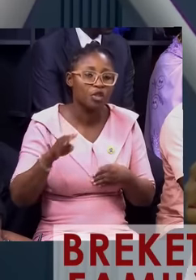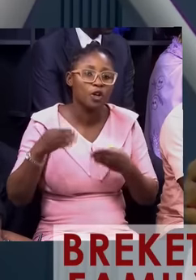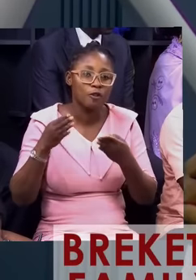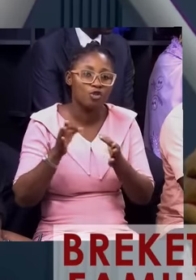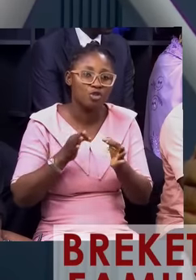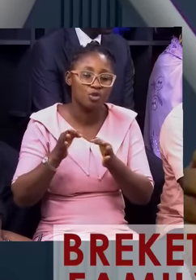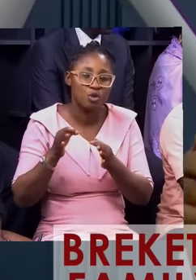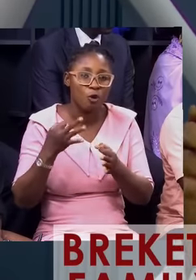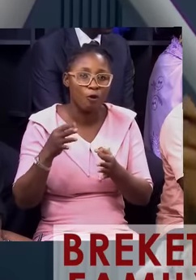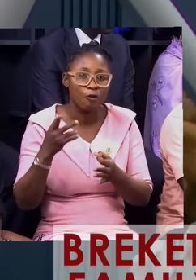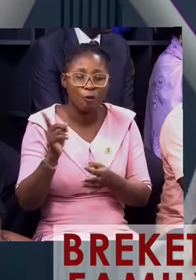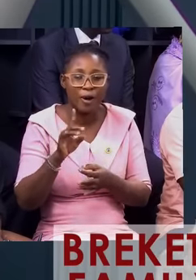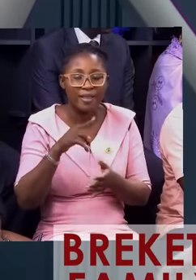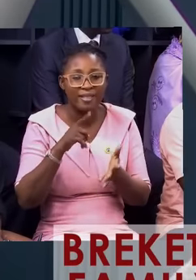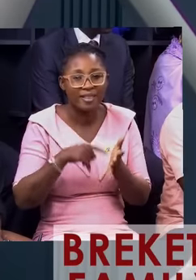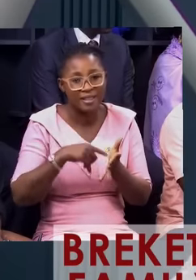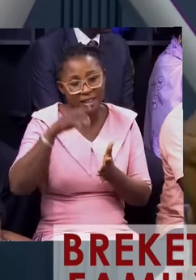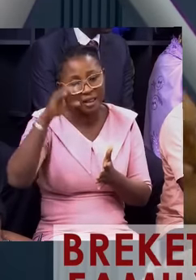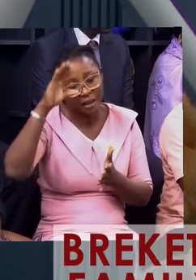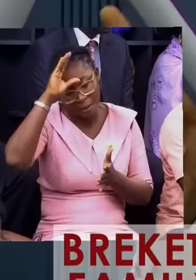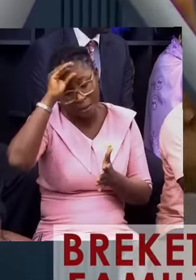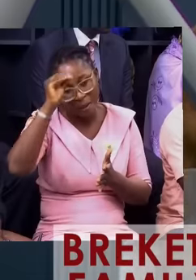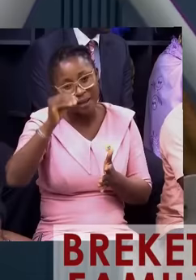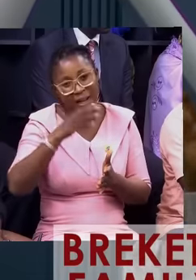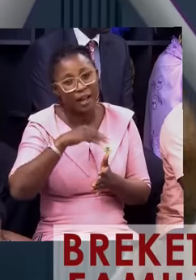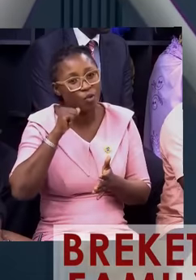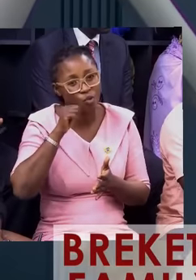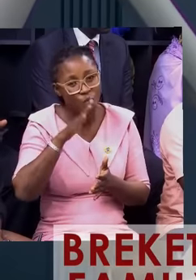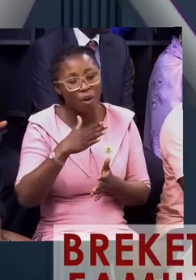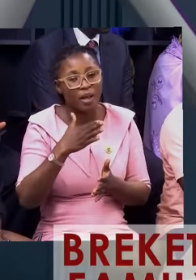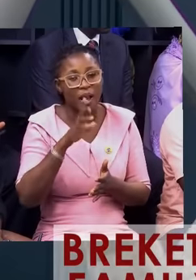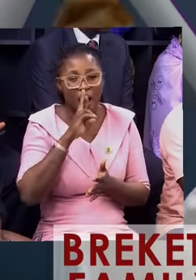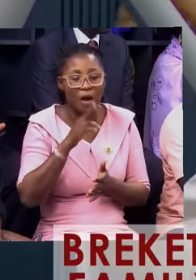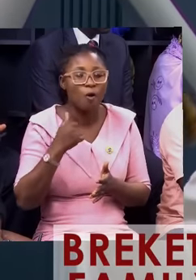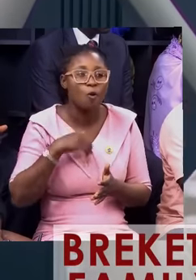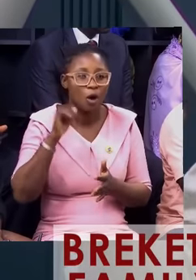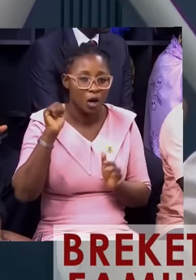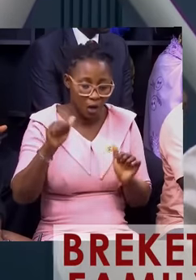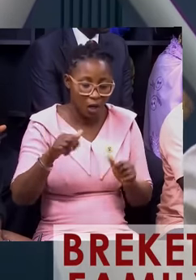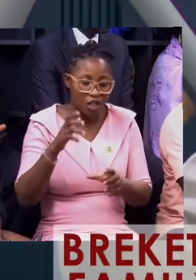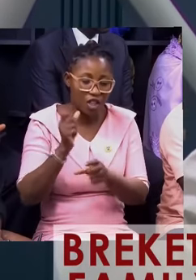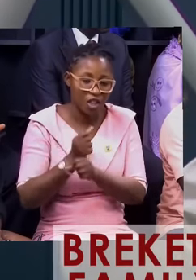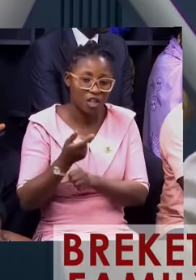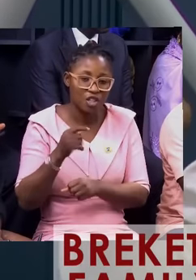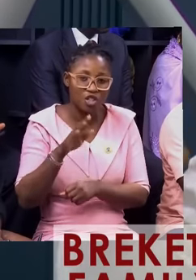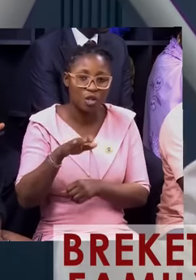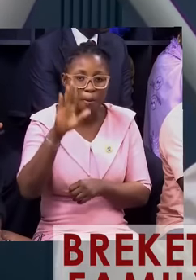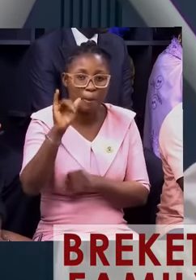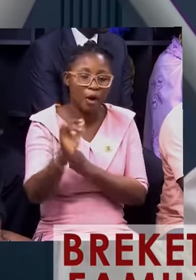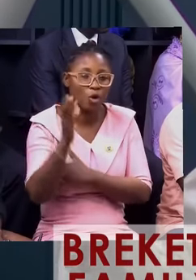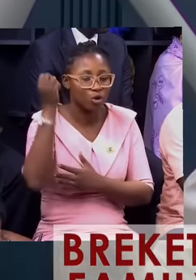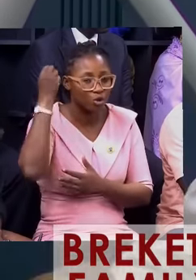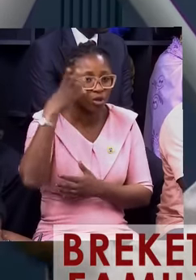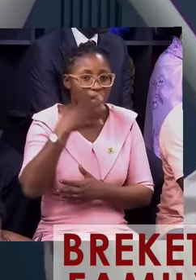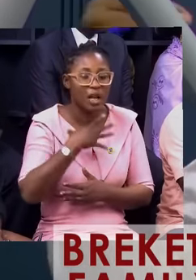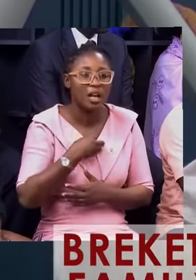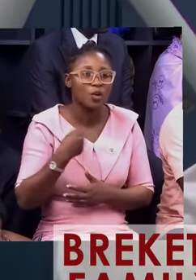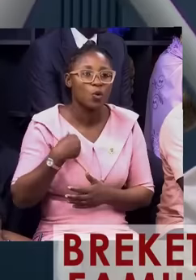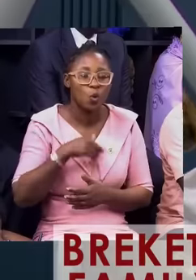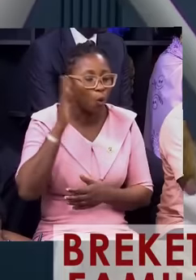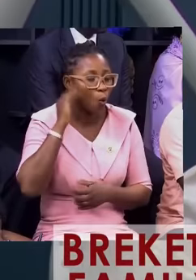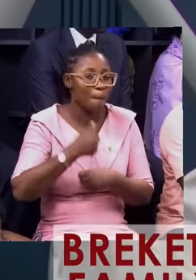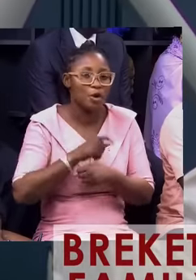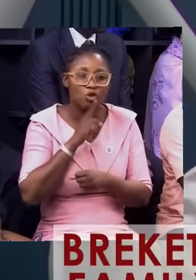description of where this man with this woman children we go recover the children by the grace of God and we may